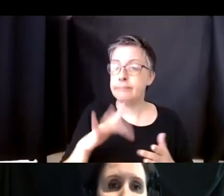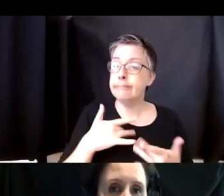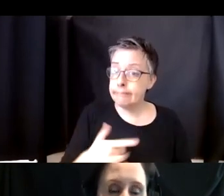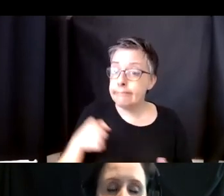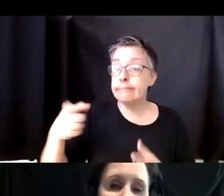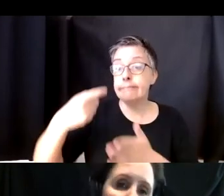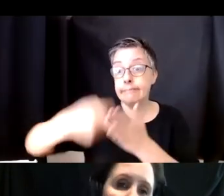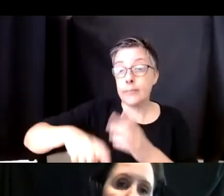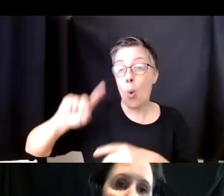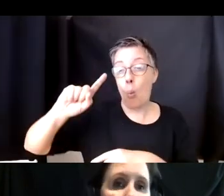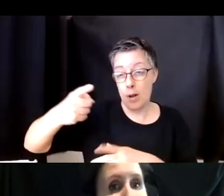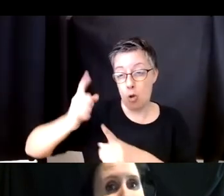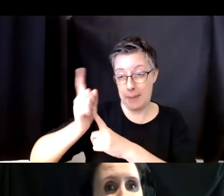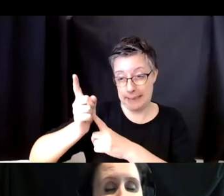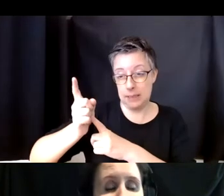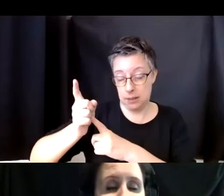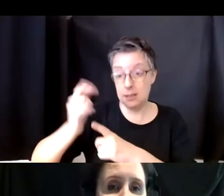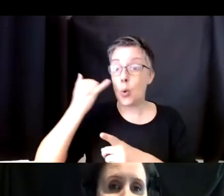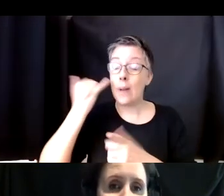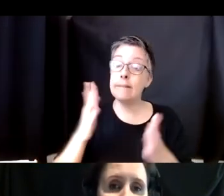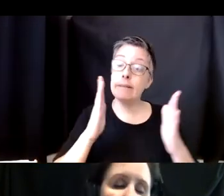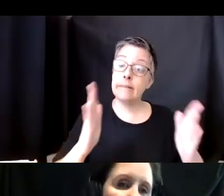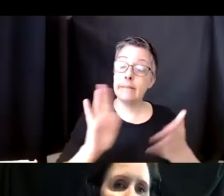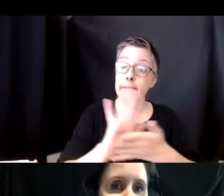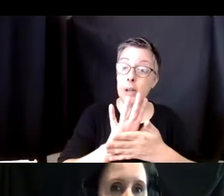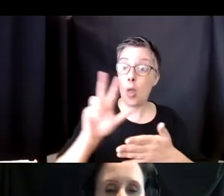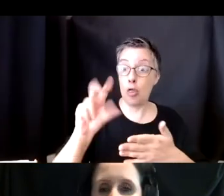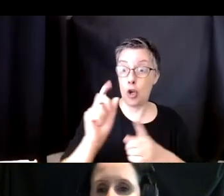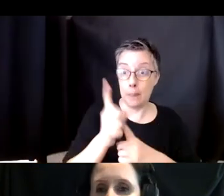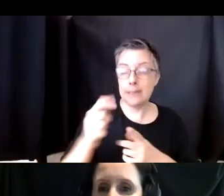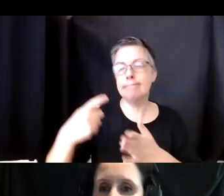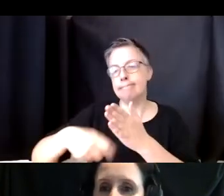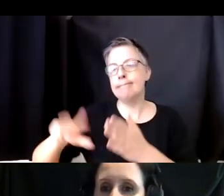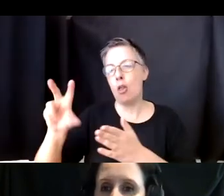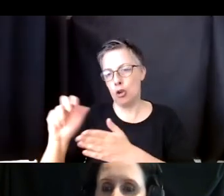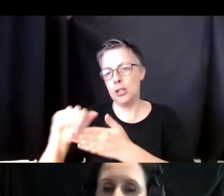per minute. So if you have a 30-minute video, it's just $30.